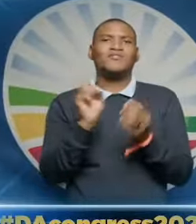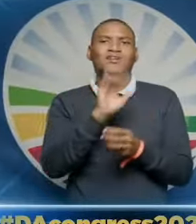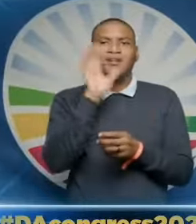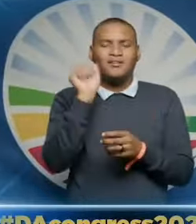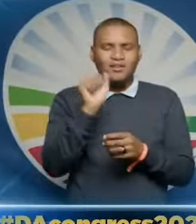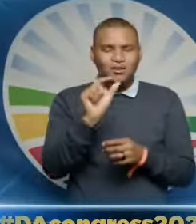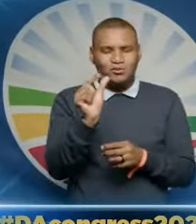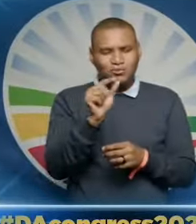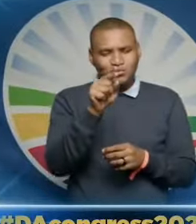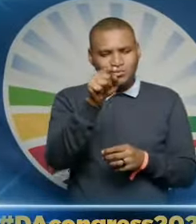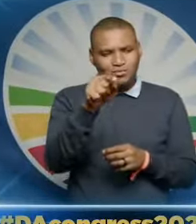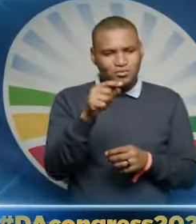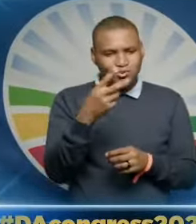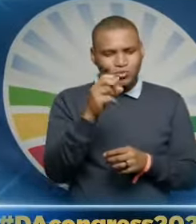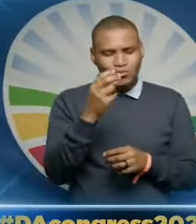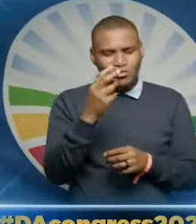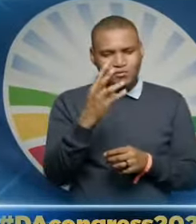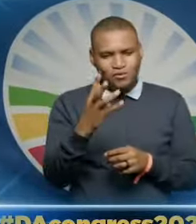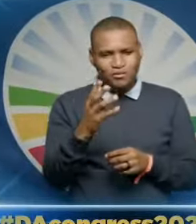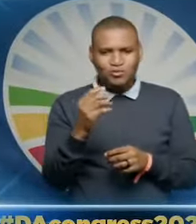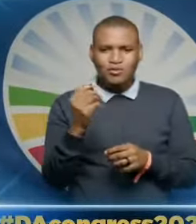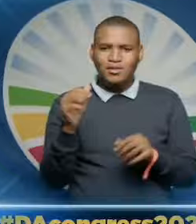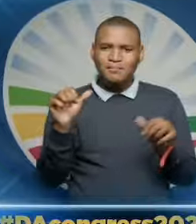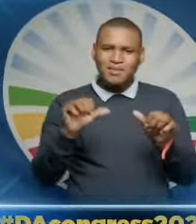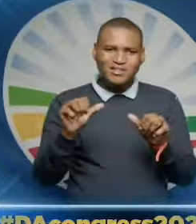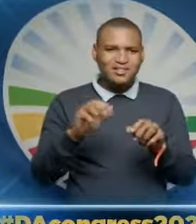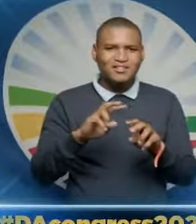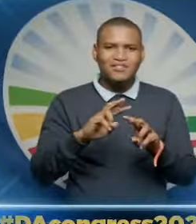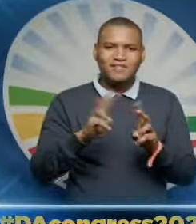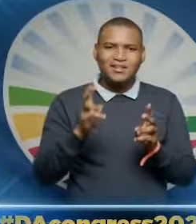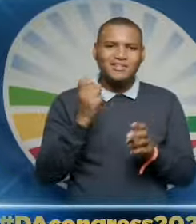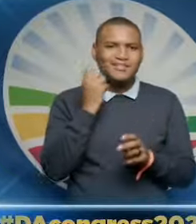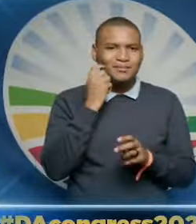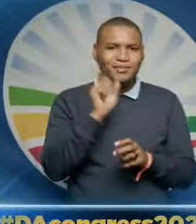2024 elections? Look, the message is quite simple, that South